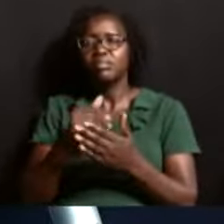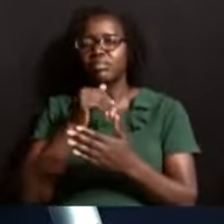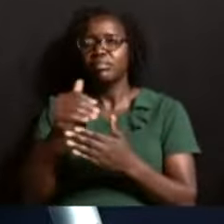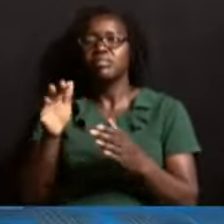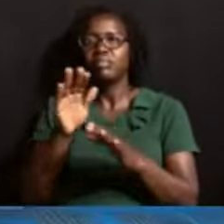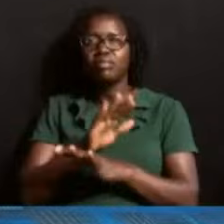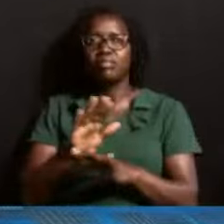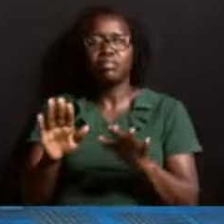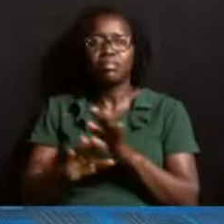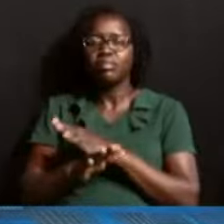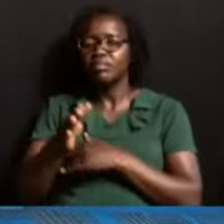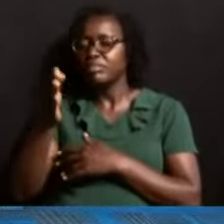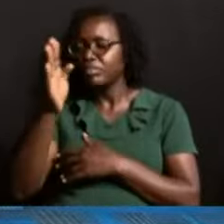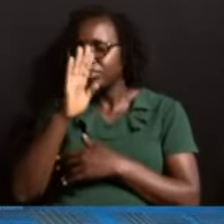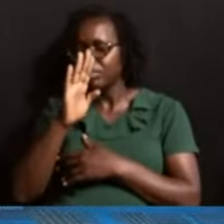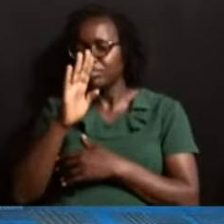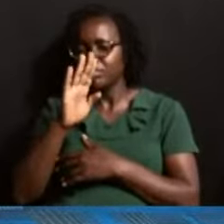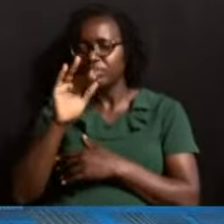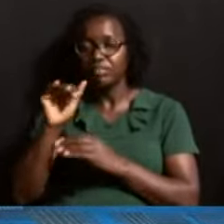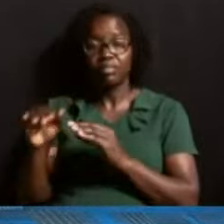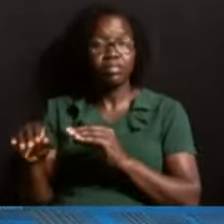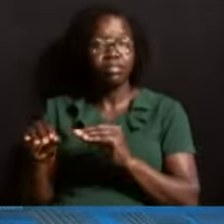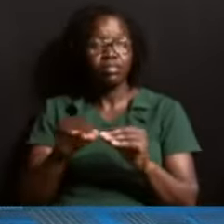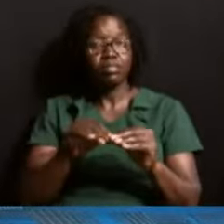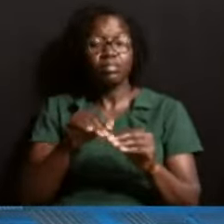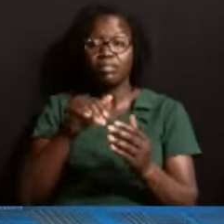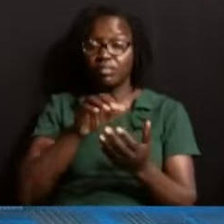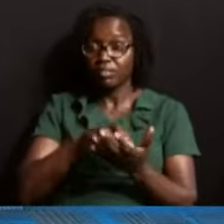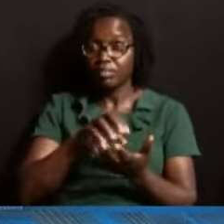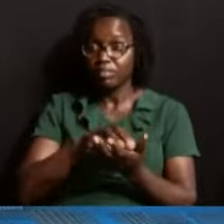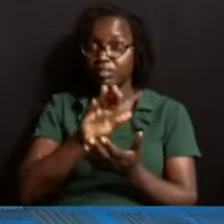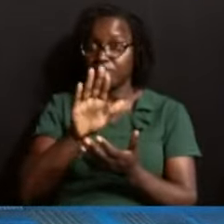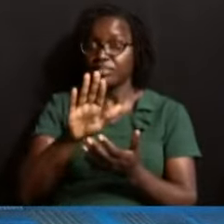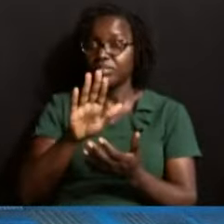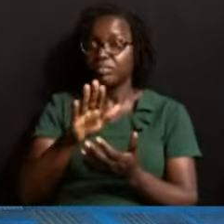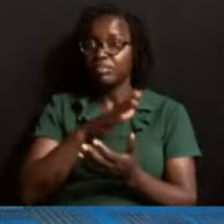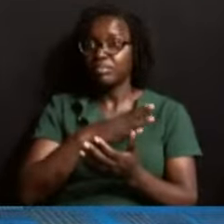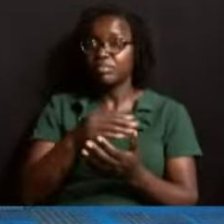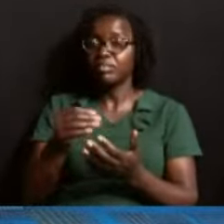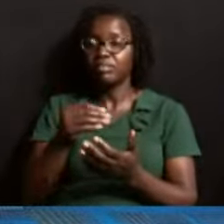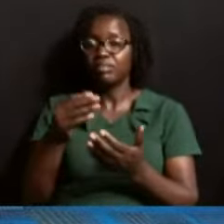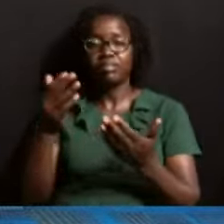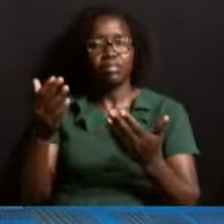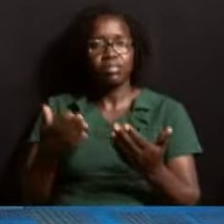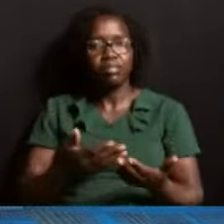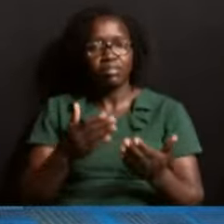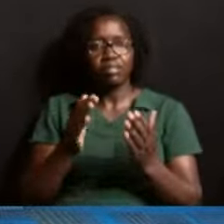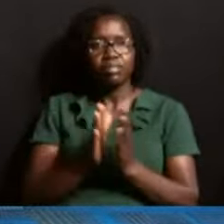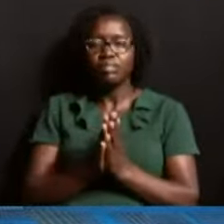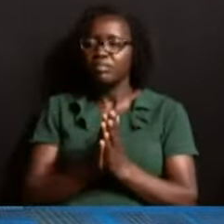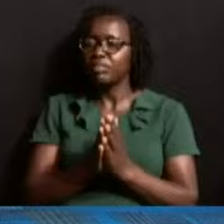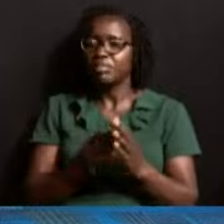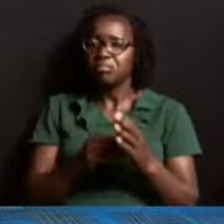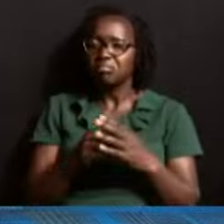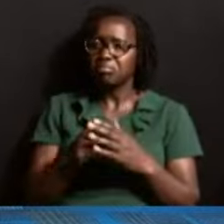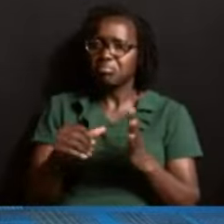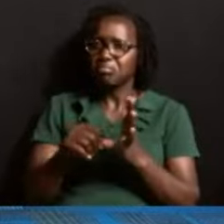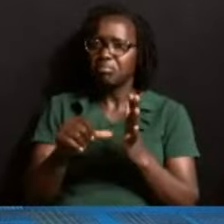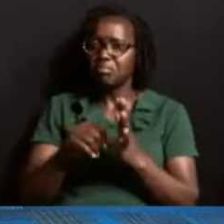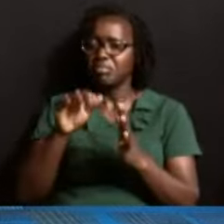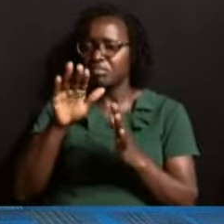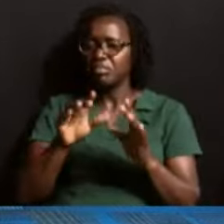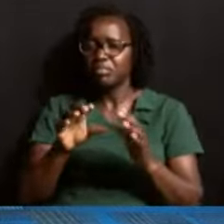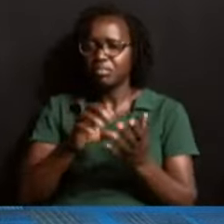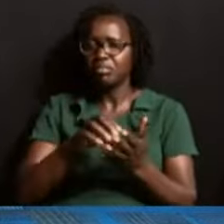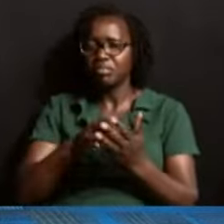everything. God can move into your situation and bring a discomfort to your situation